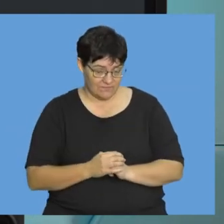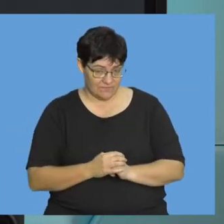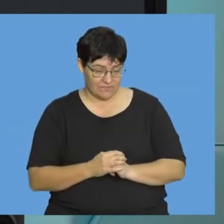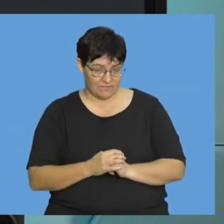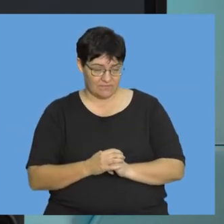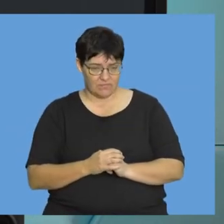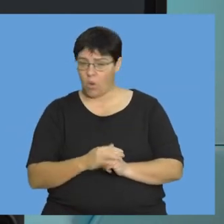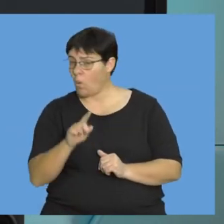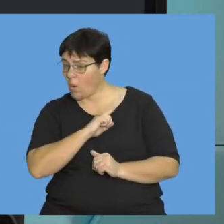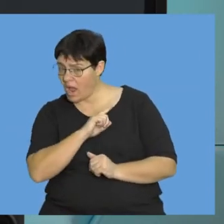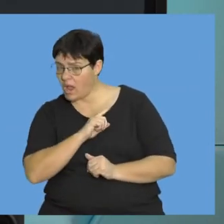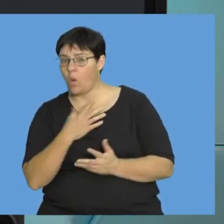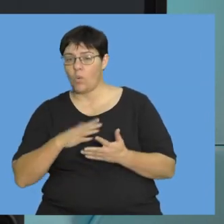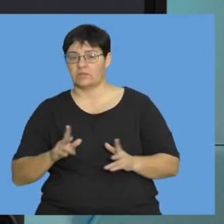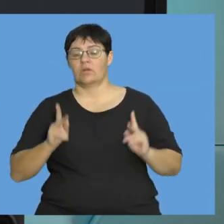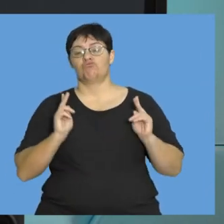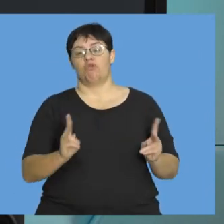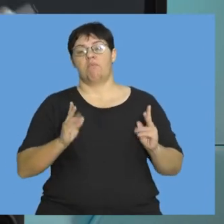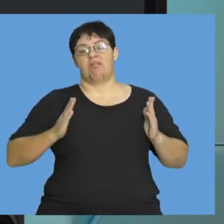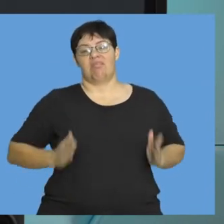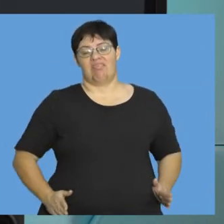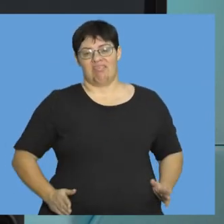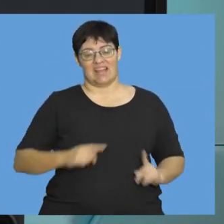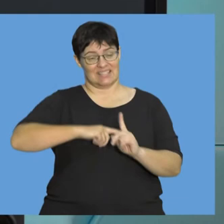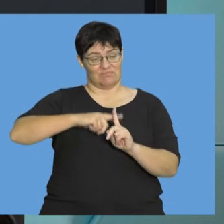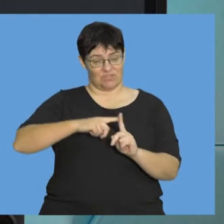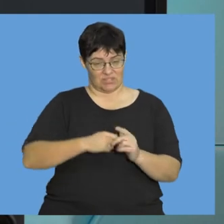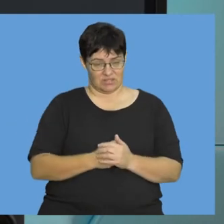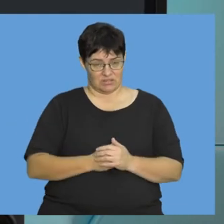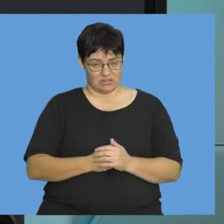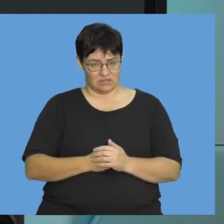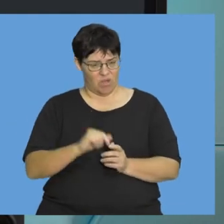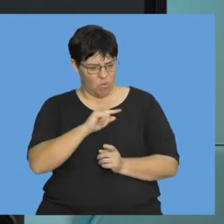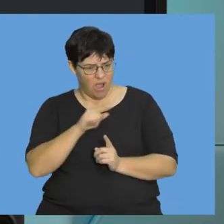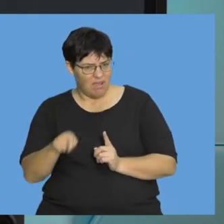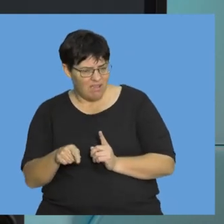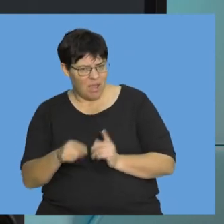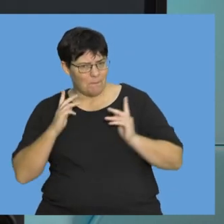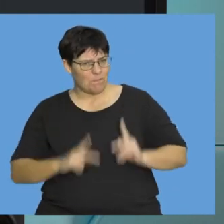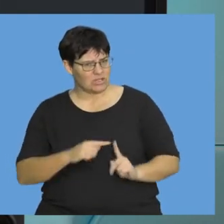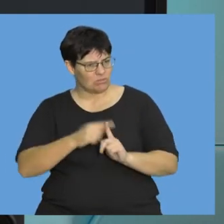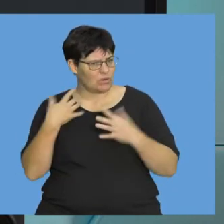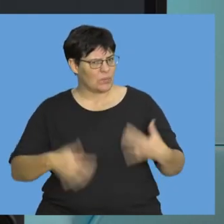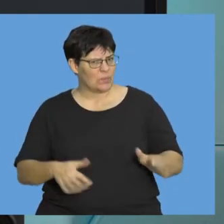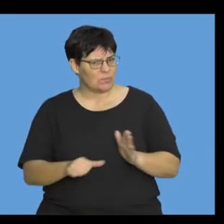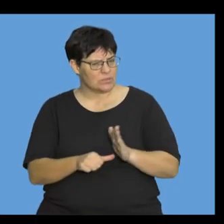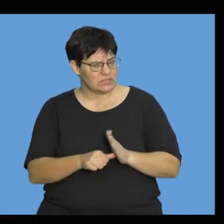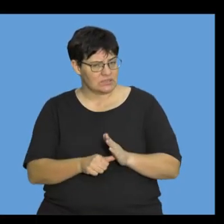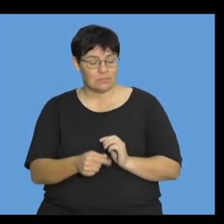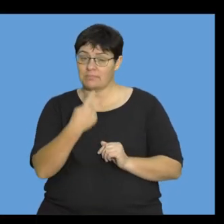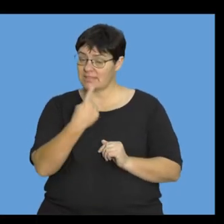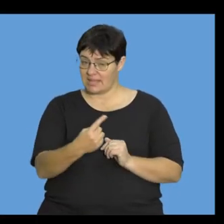Your temperature. All right, what are they looking for? A normal body temperature. So why am I stressing this body